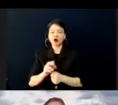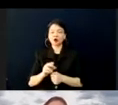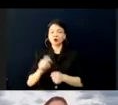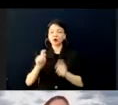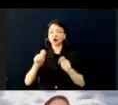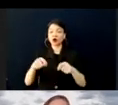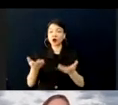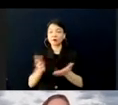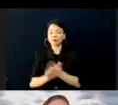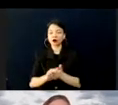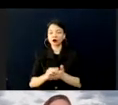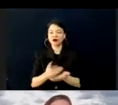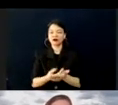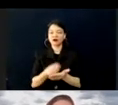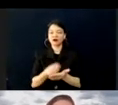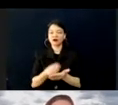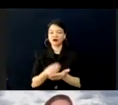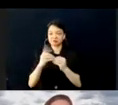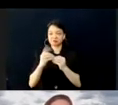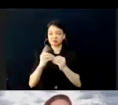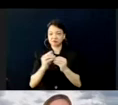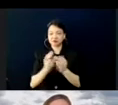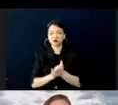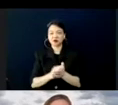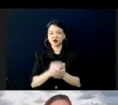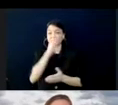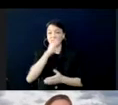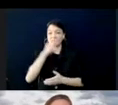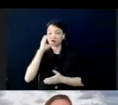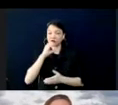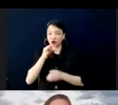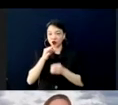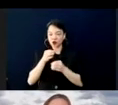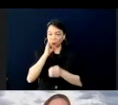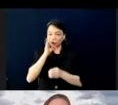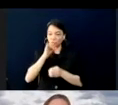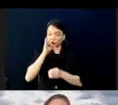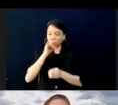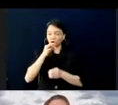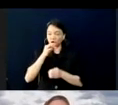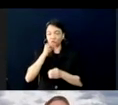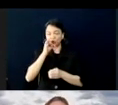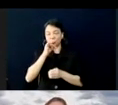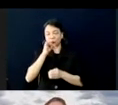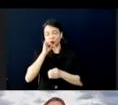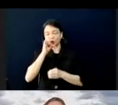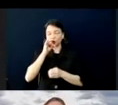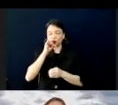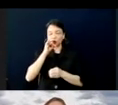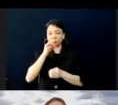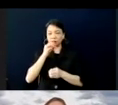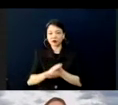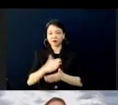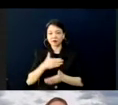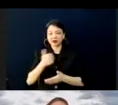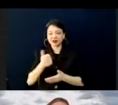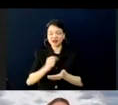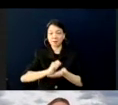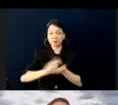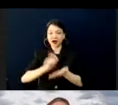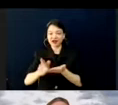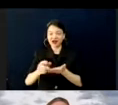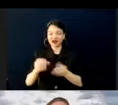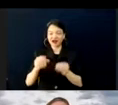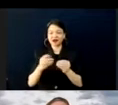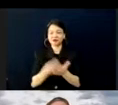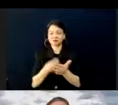pay, you know, with multiple different providers, kind of like the situation on the left. But that's not the world that, you know, many